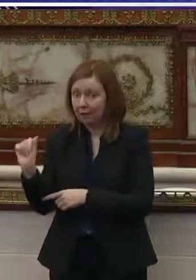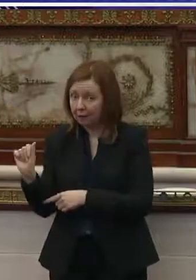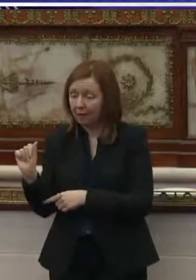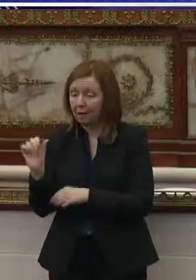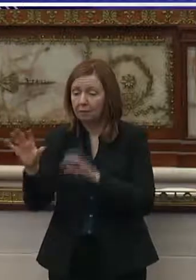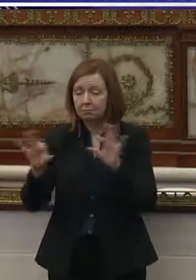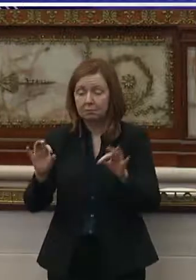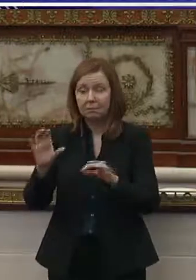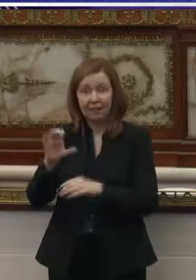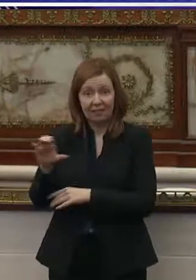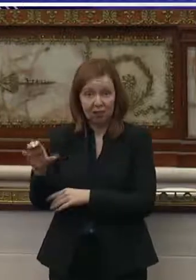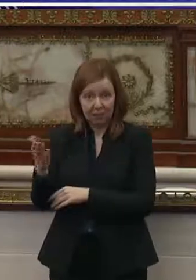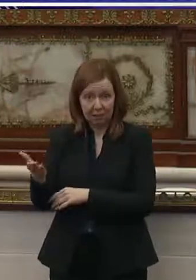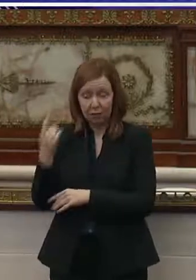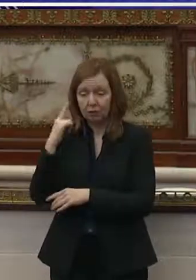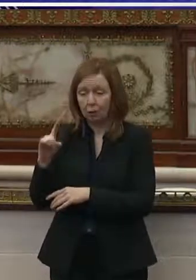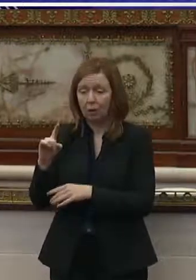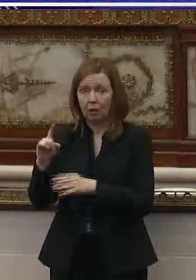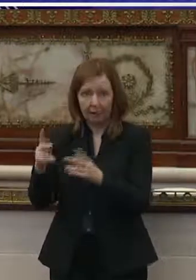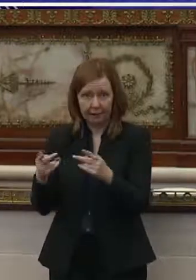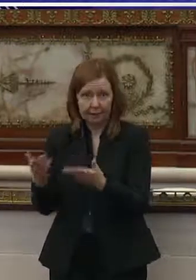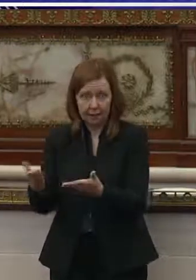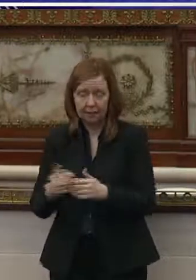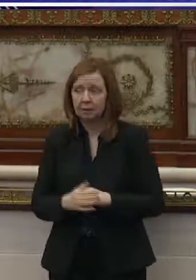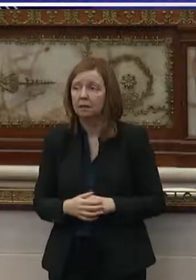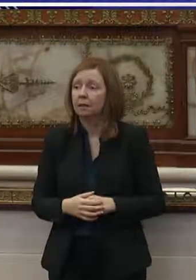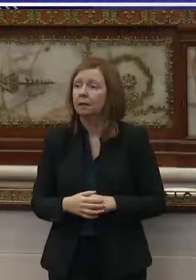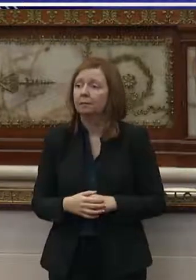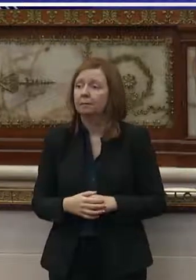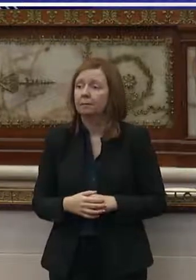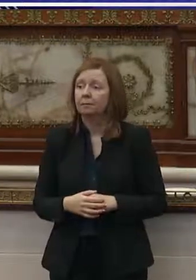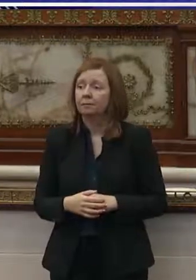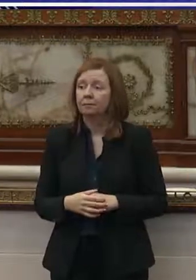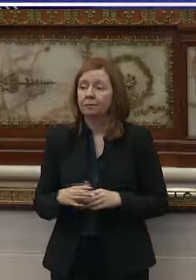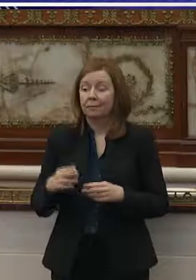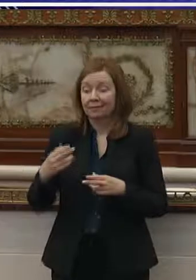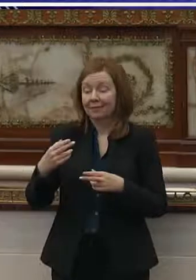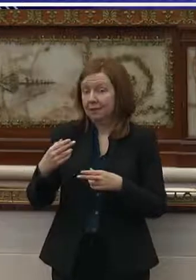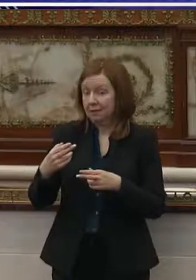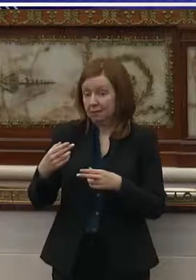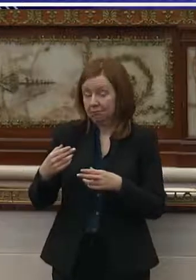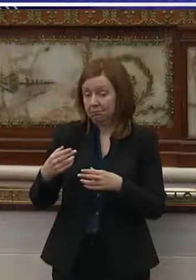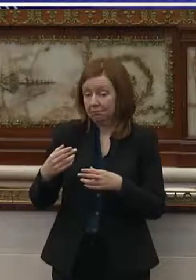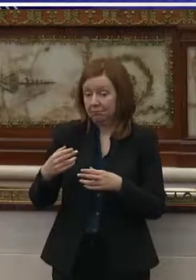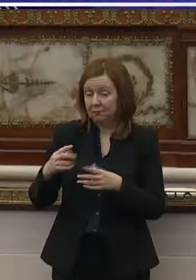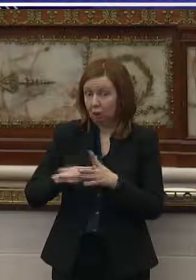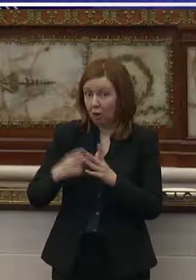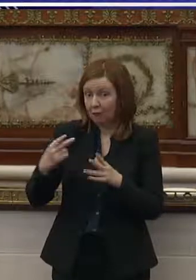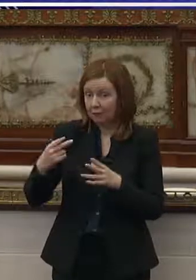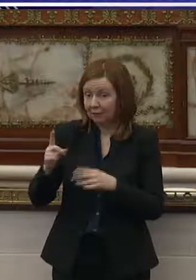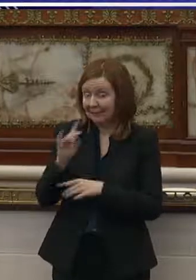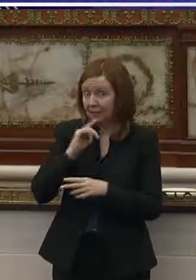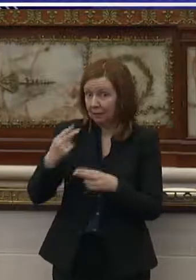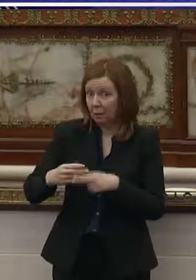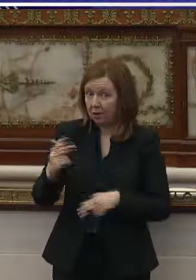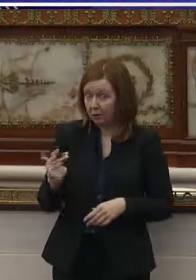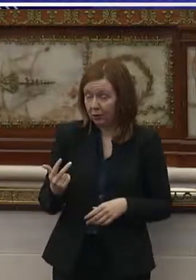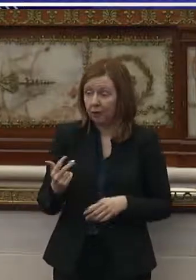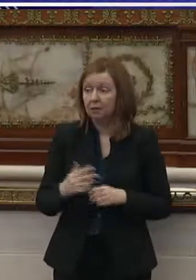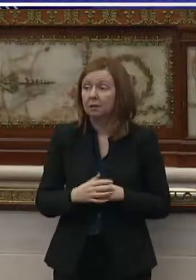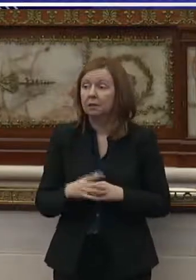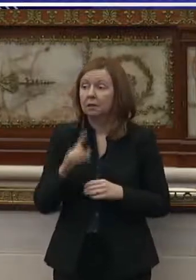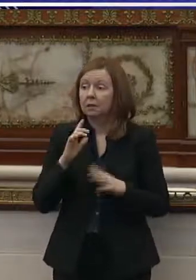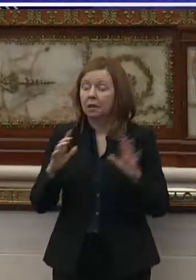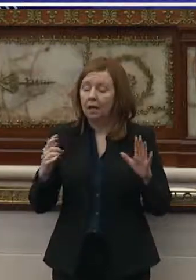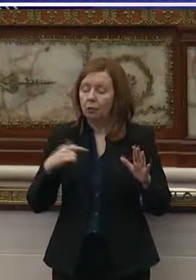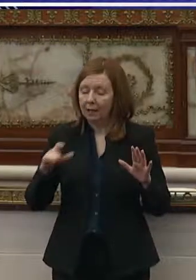choosing the convention center for the site. The tentative start date is March 3rd, and there's much